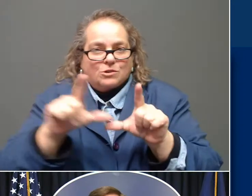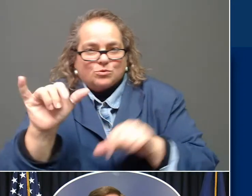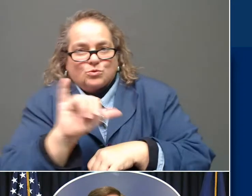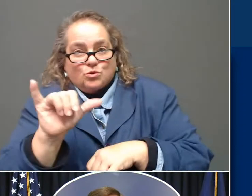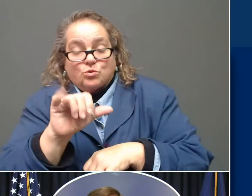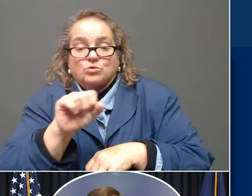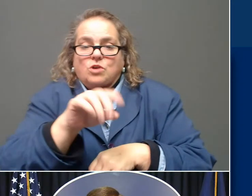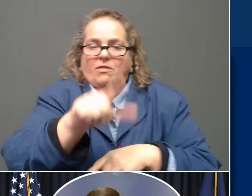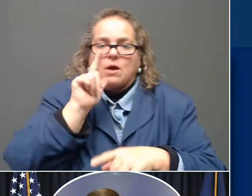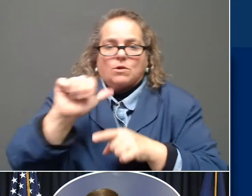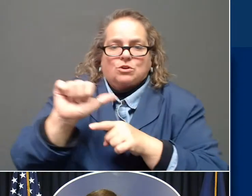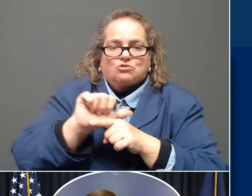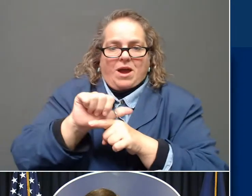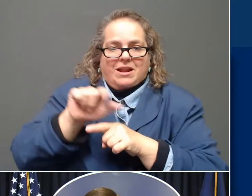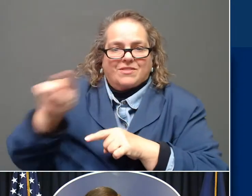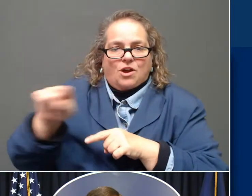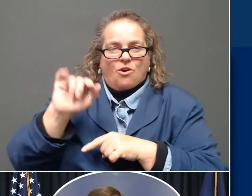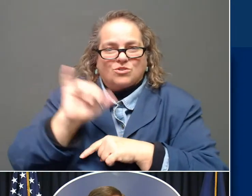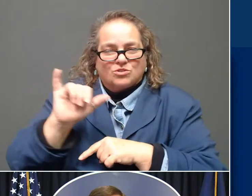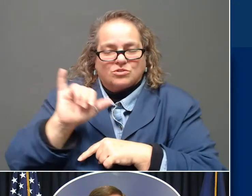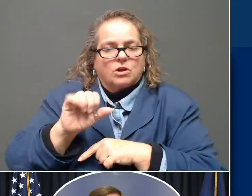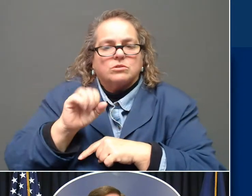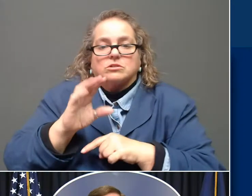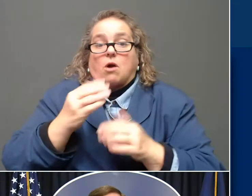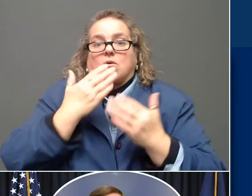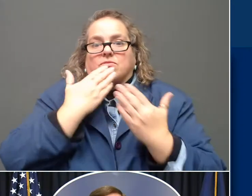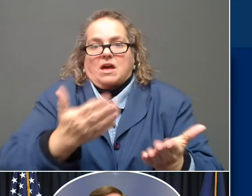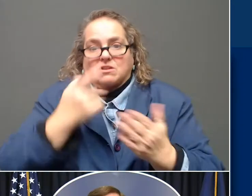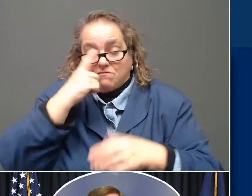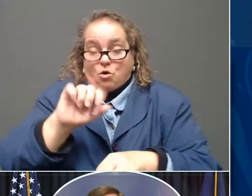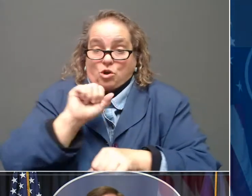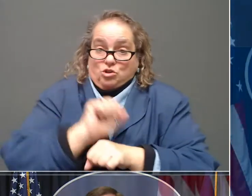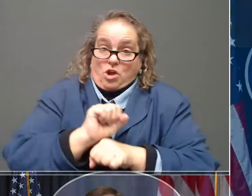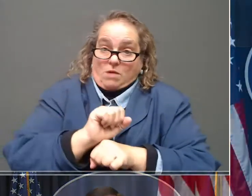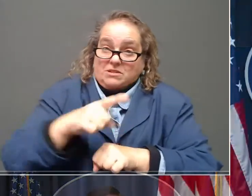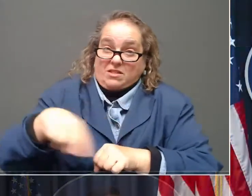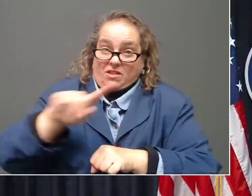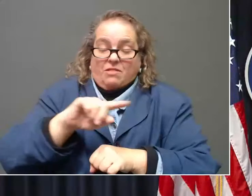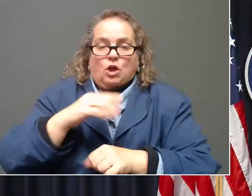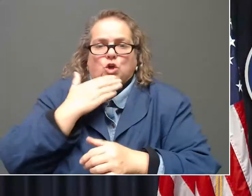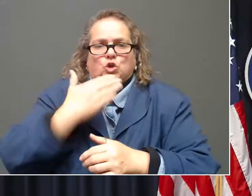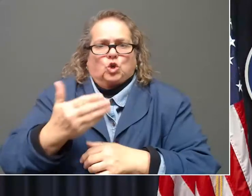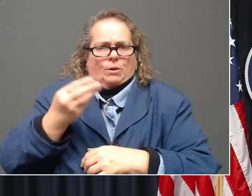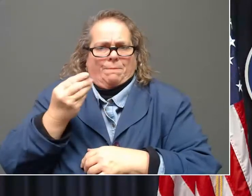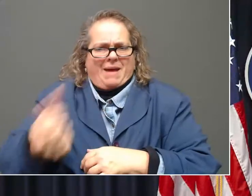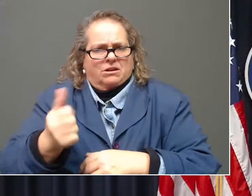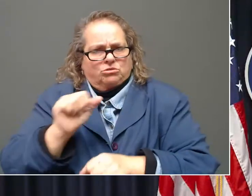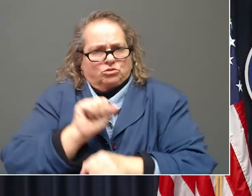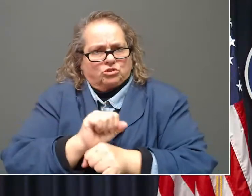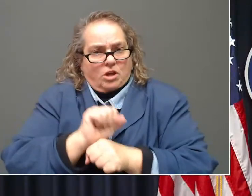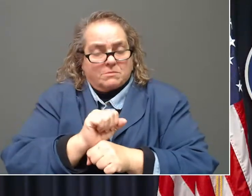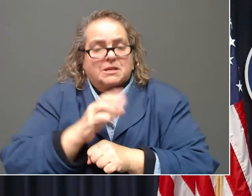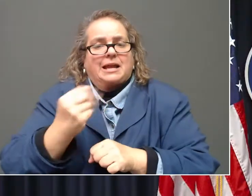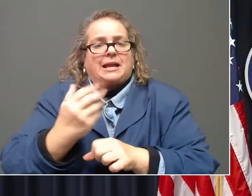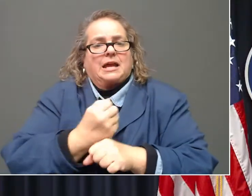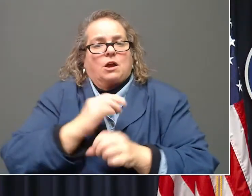that are out there right now that are in demand, that can pay good wages, and we can get more of our people to work right